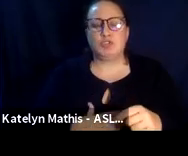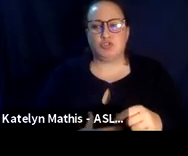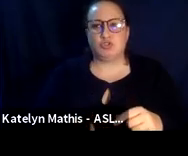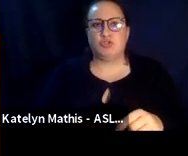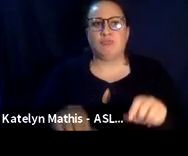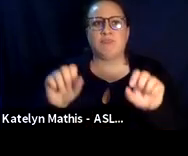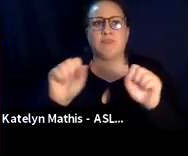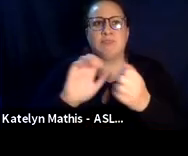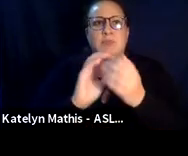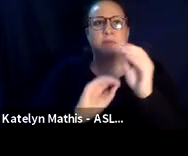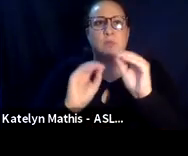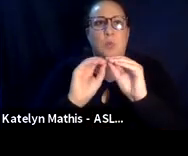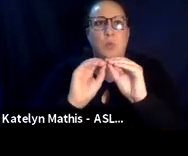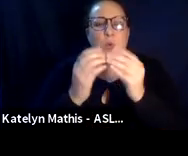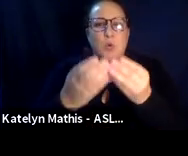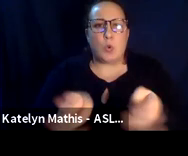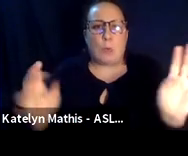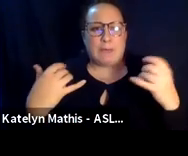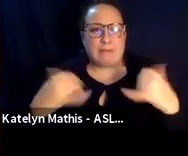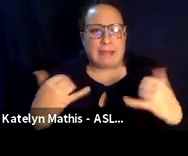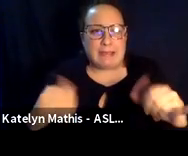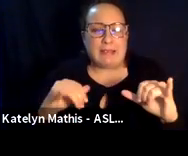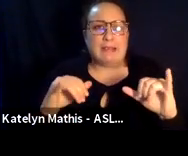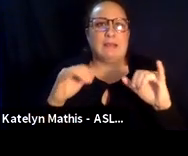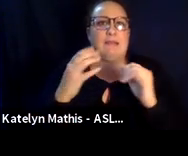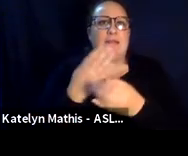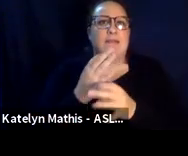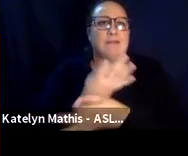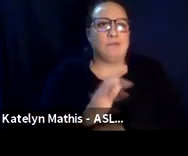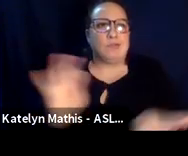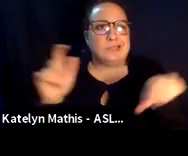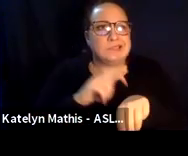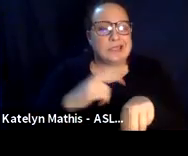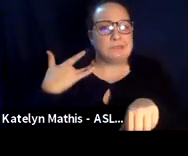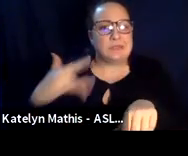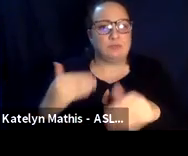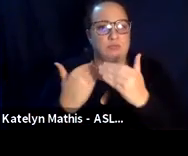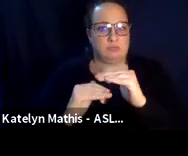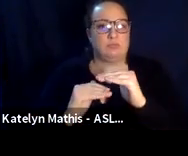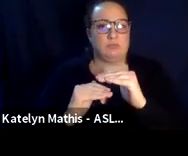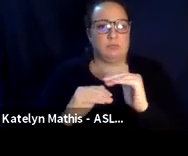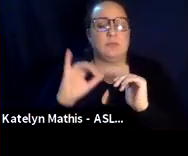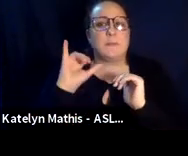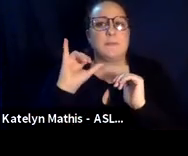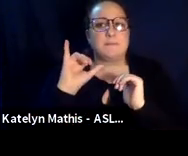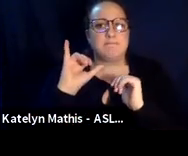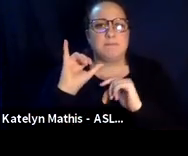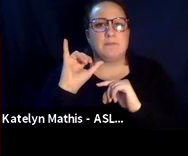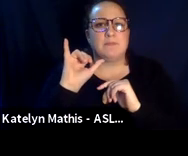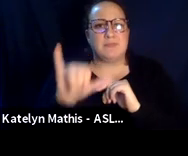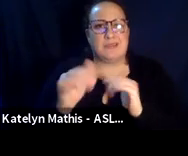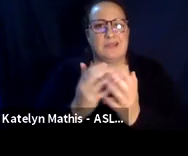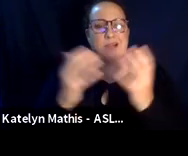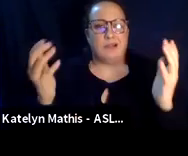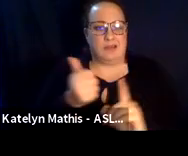and free and open play in school. It tends to get restricted because that's where a lot of executive skills